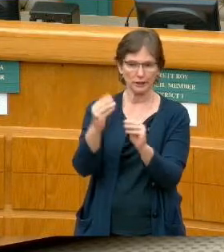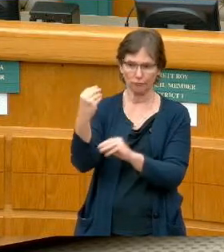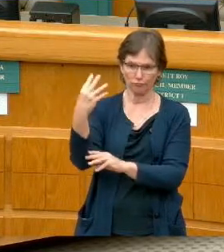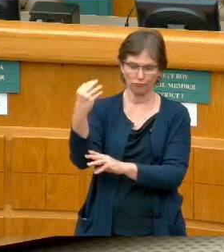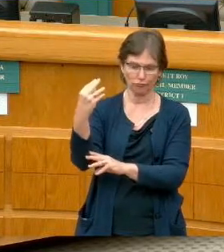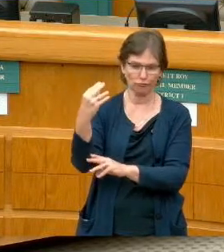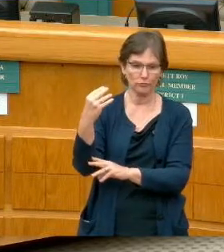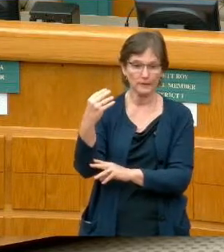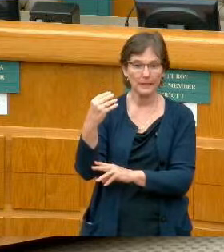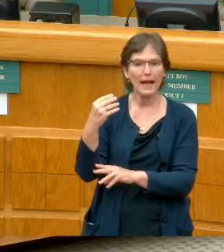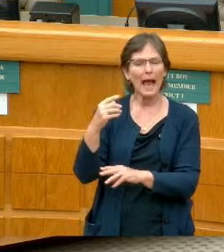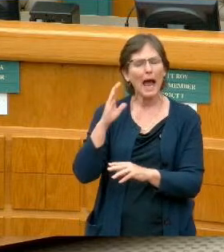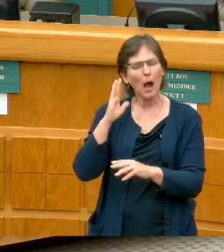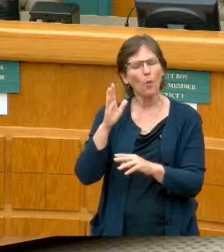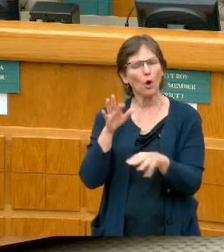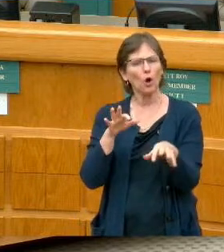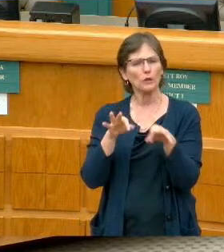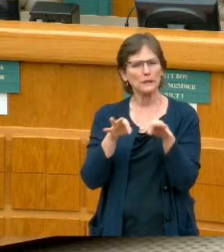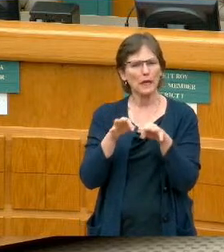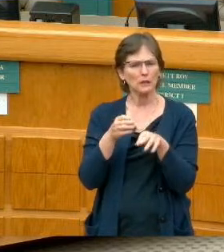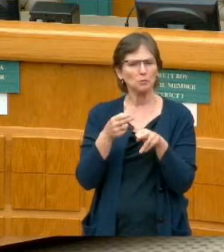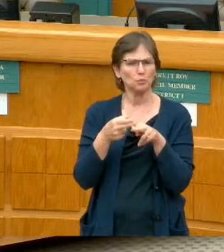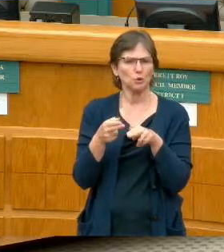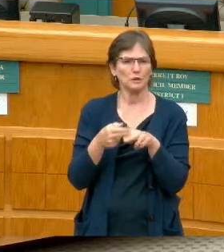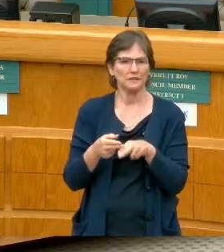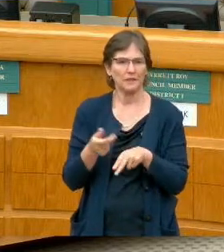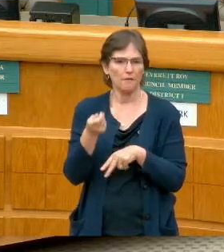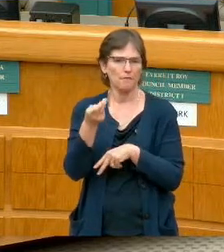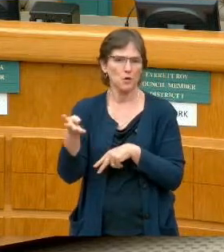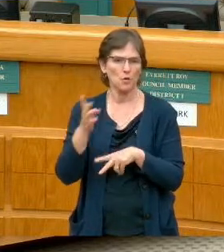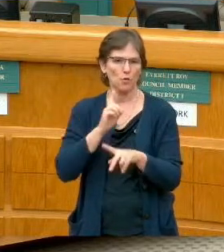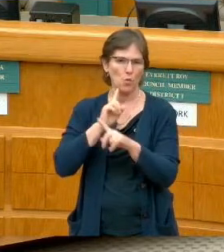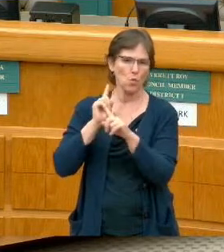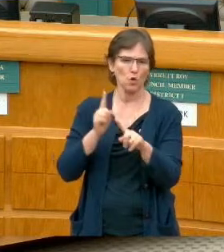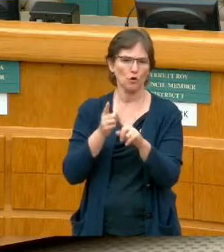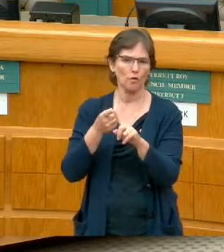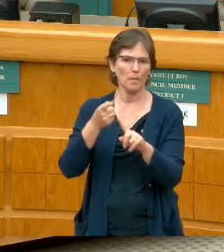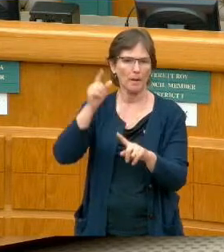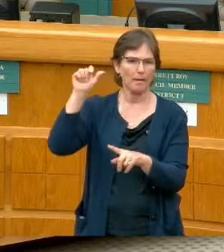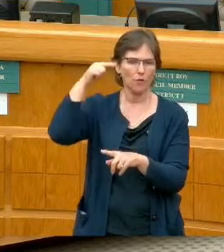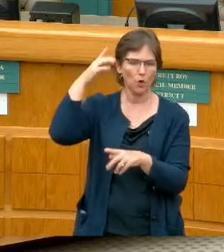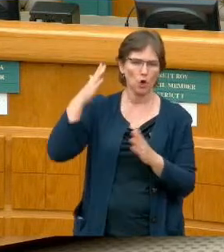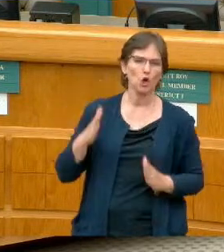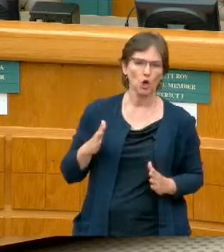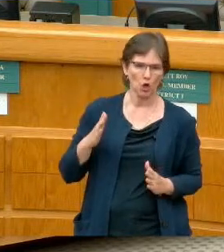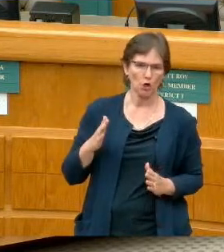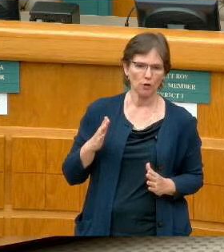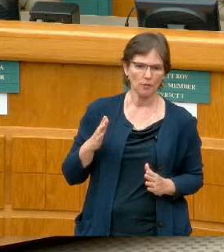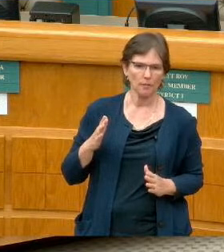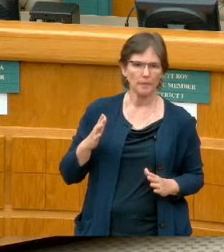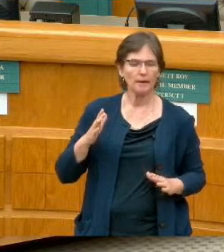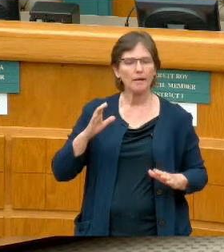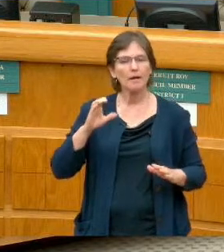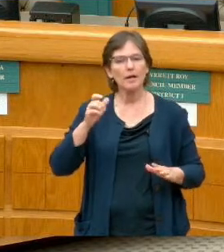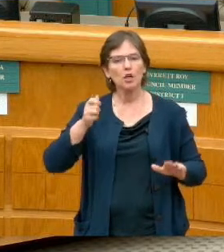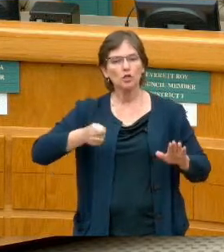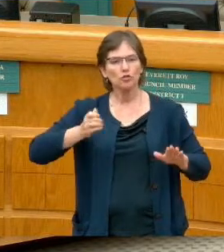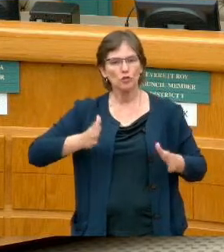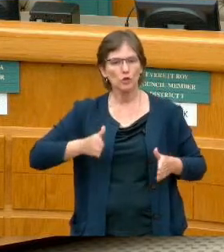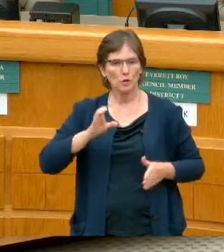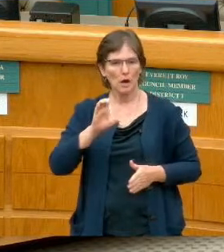order relating to COVID, and the judge then will expand on that and how it impacts the county, because their